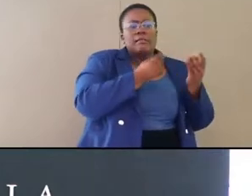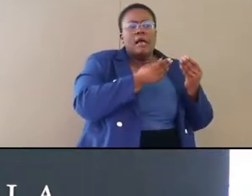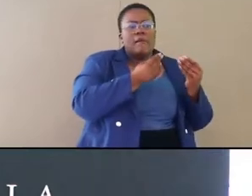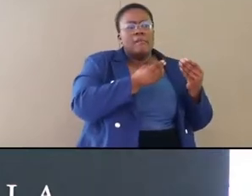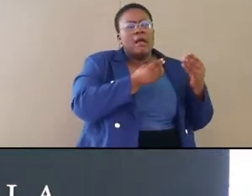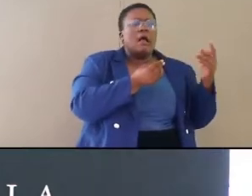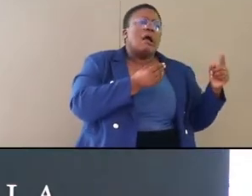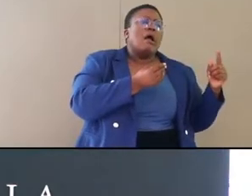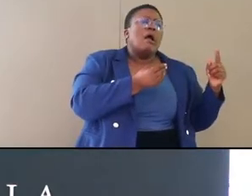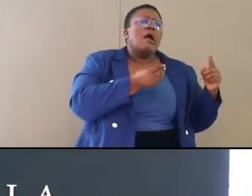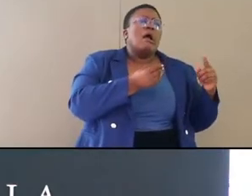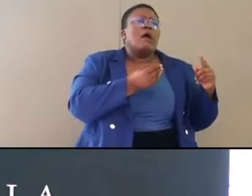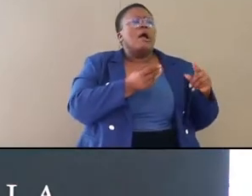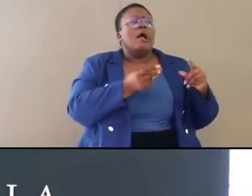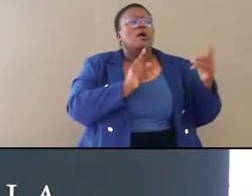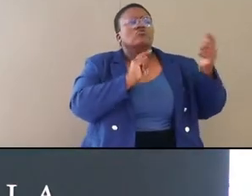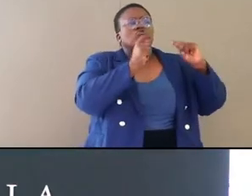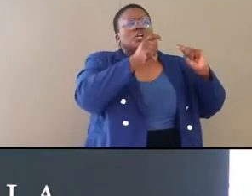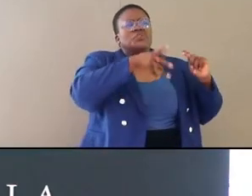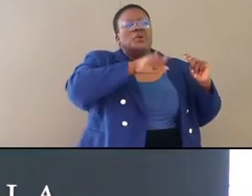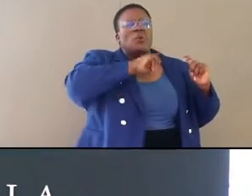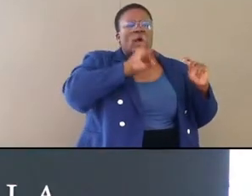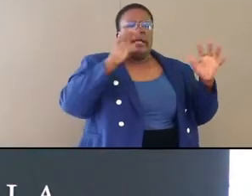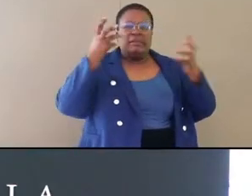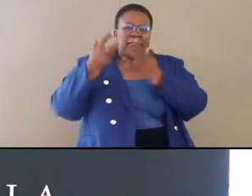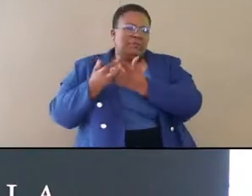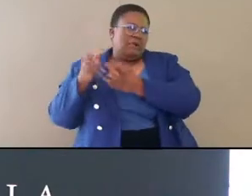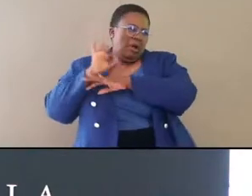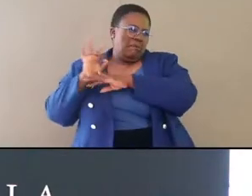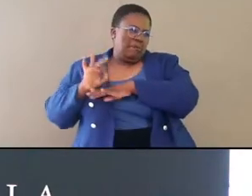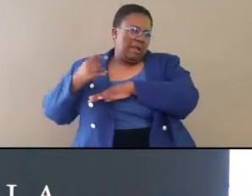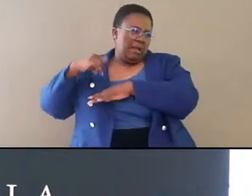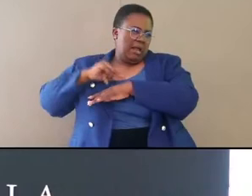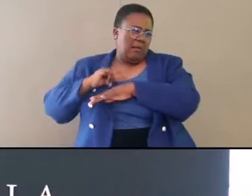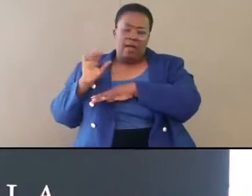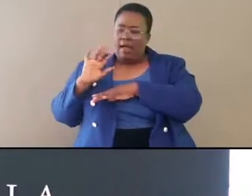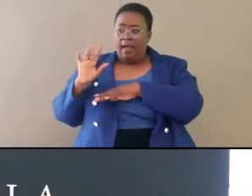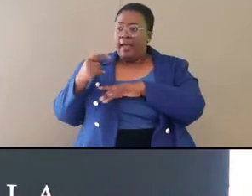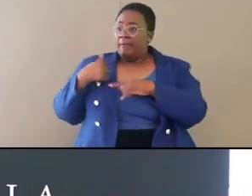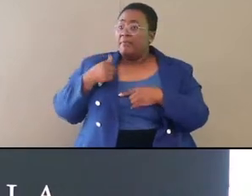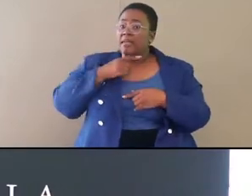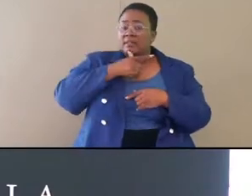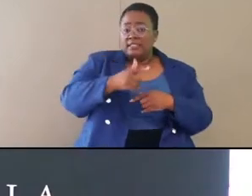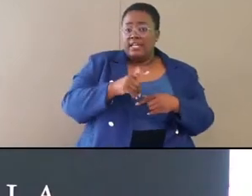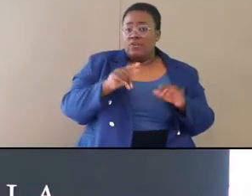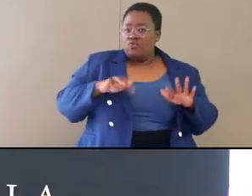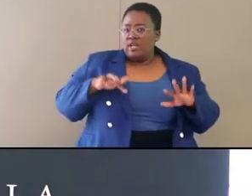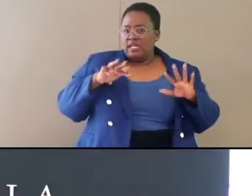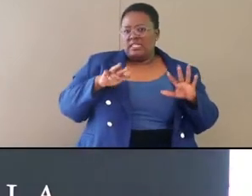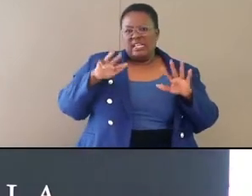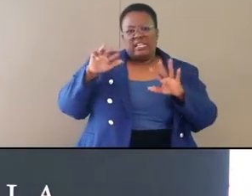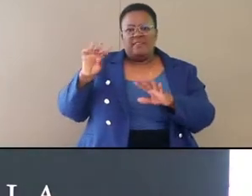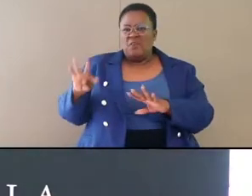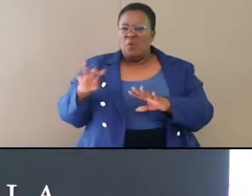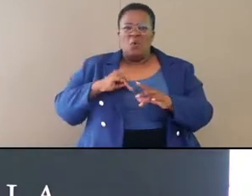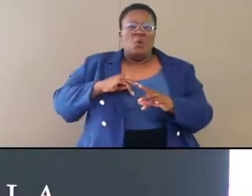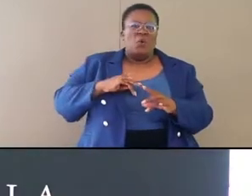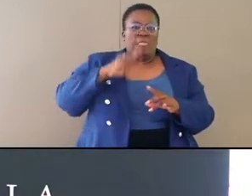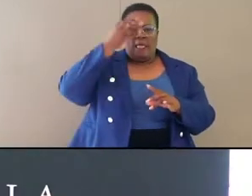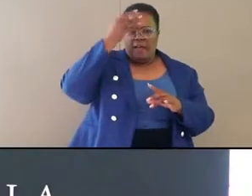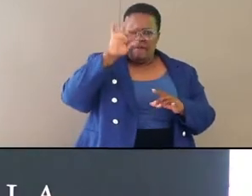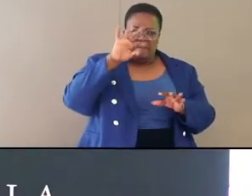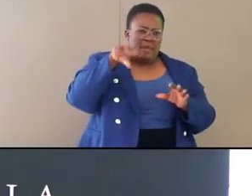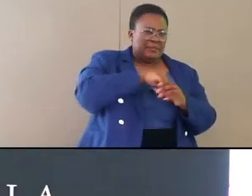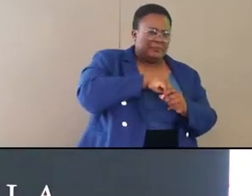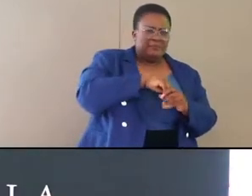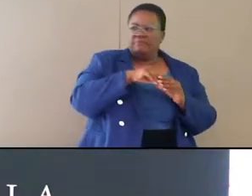what we want, we're going to shift them. I tell you here in South Africa, I've been here since 1994, I've been in government and I've been out of government, I've